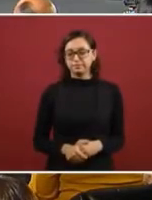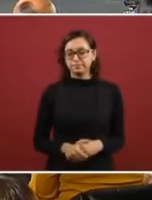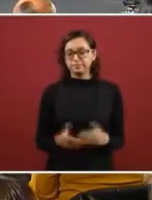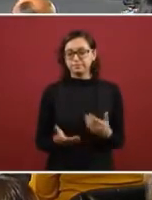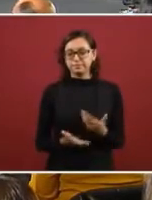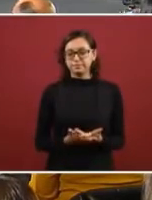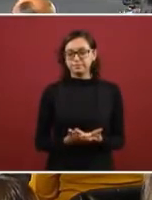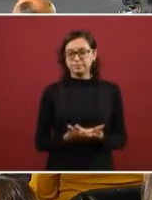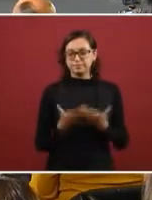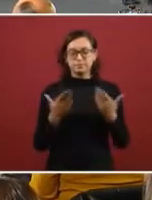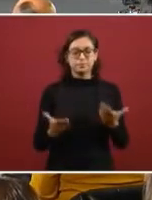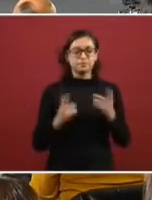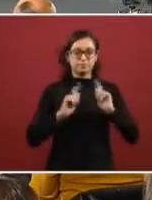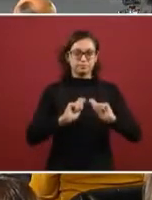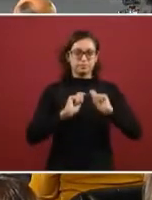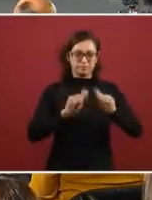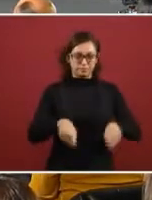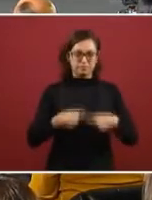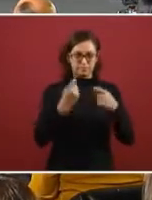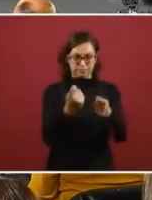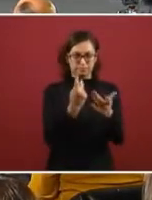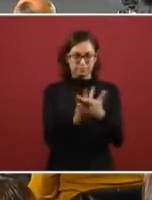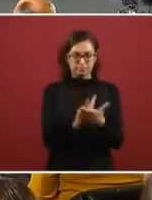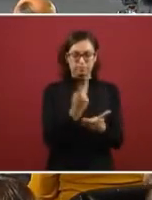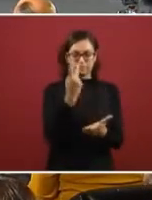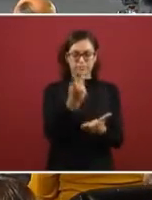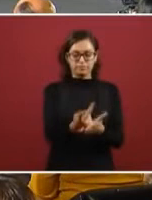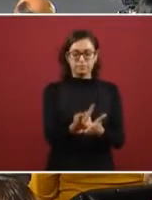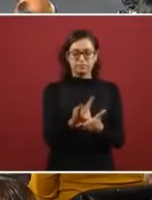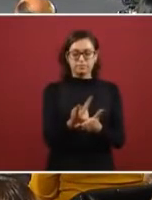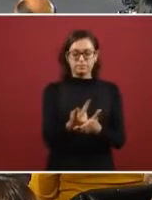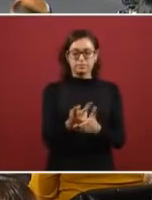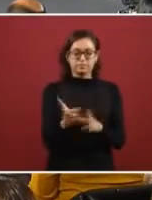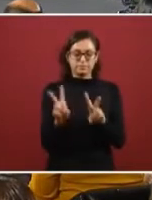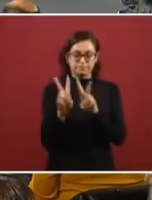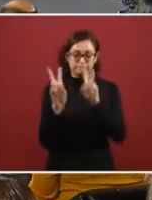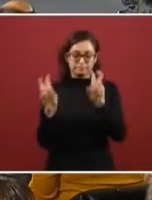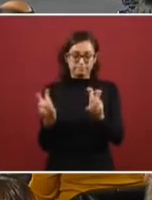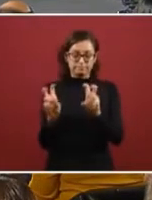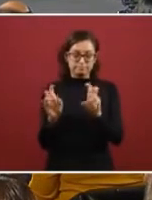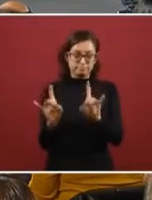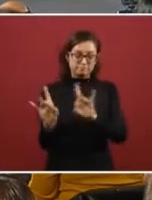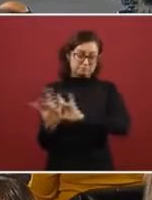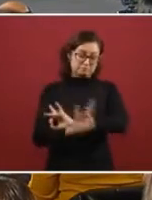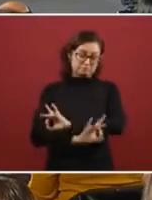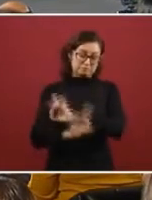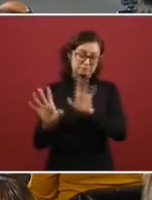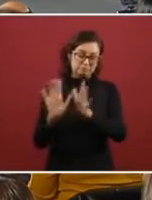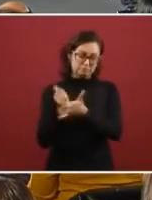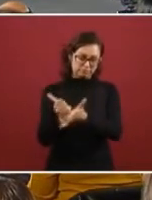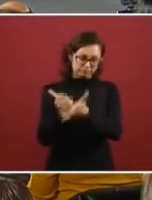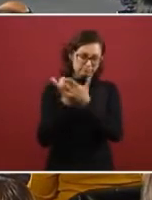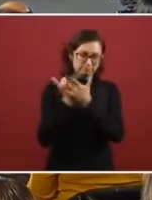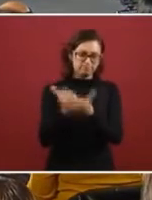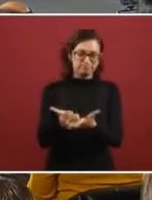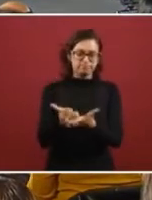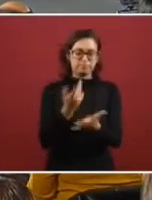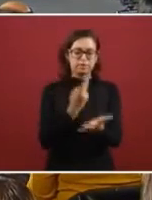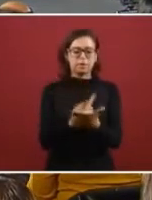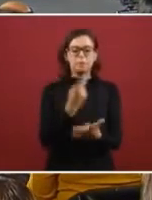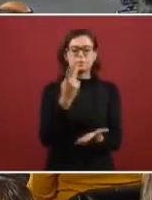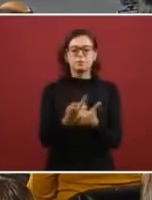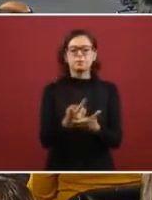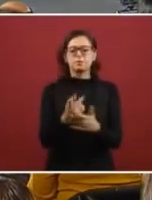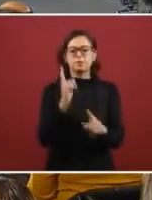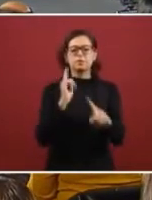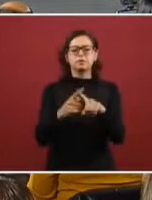ahora la entrega del premio en el campo de ayuda. El so premio now es the para one la in